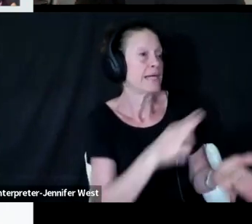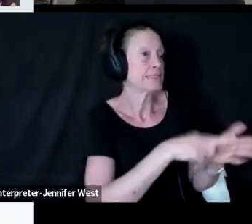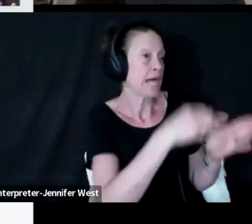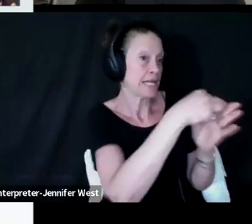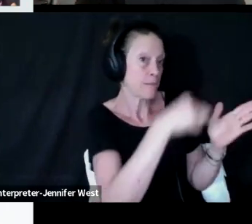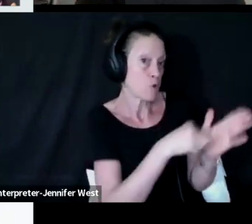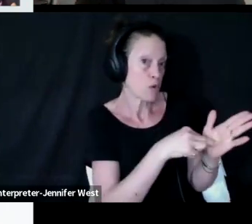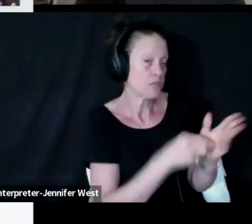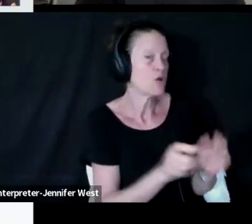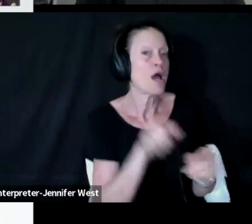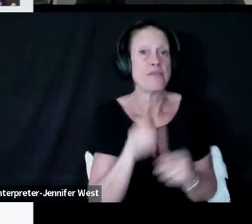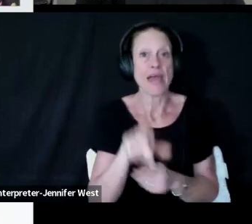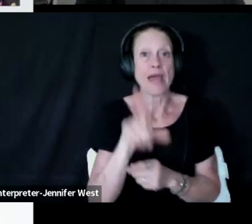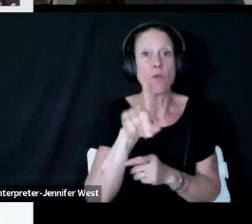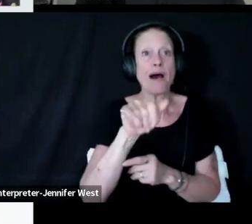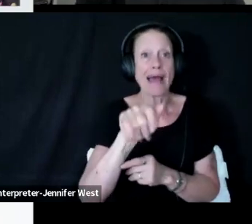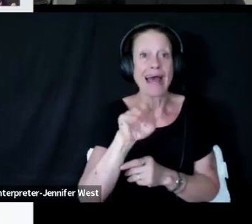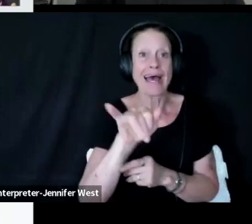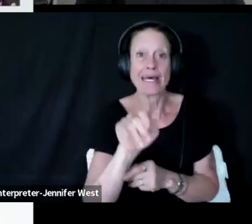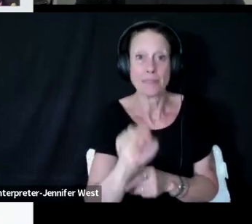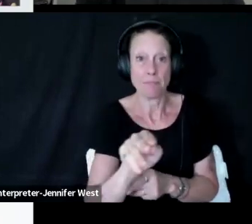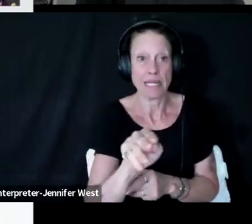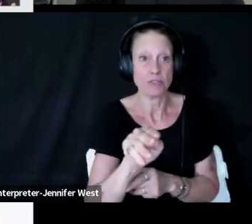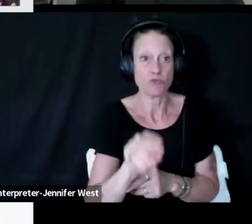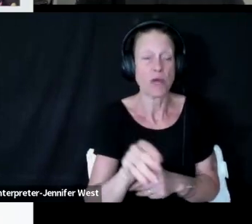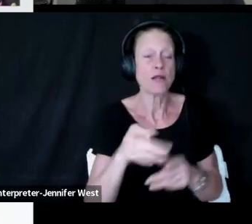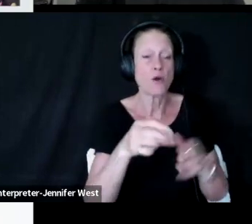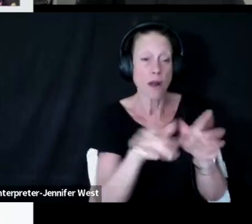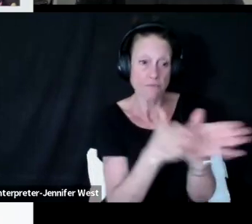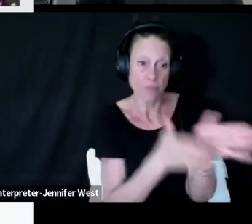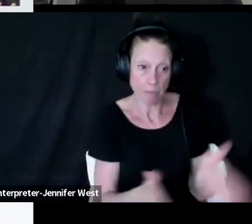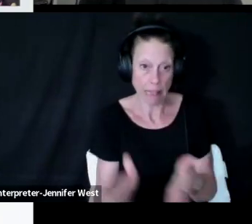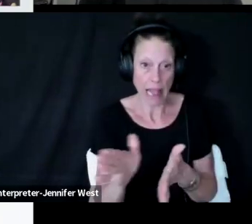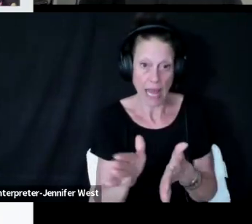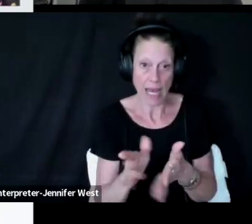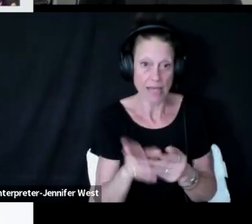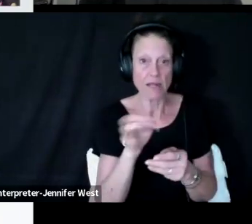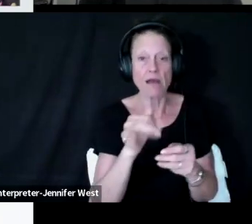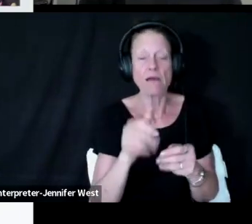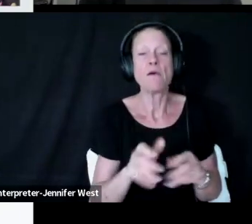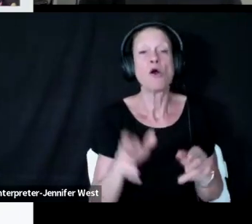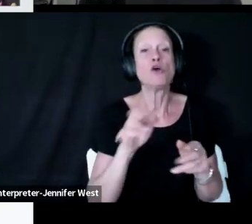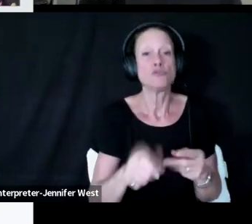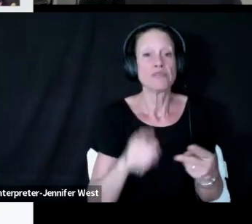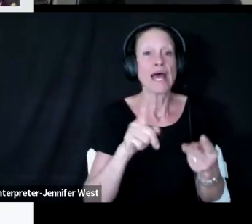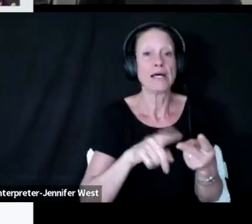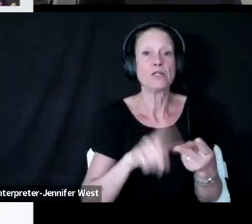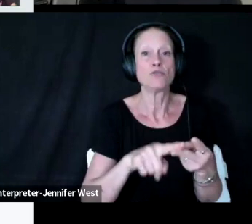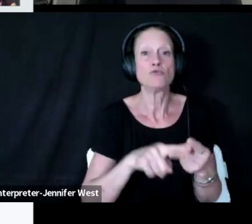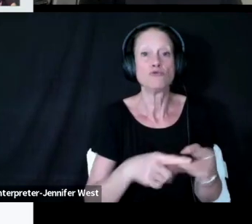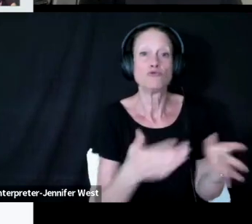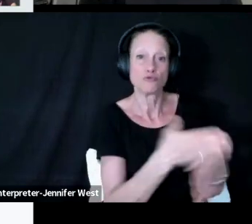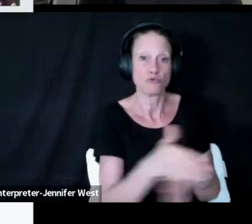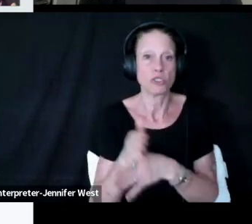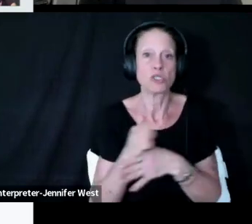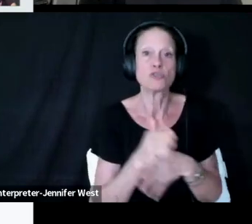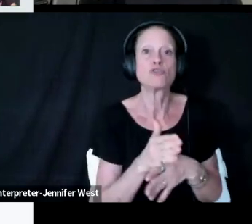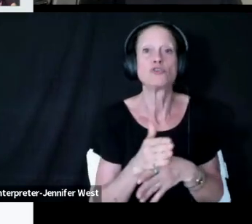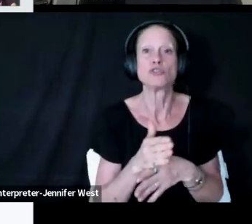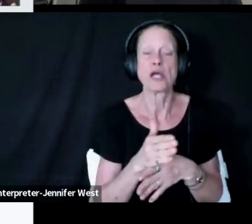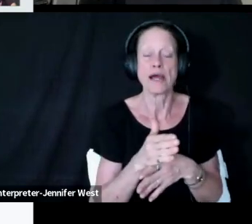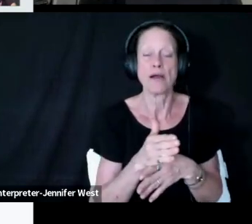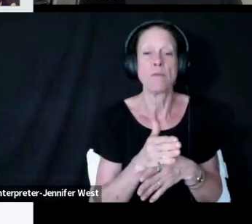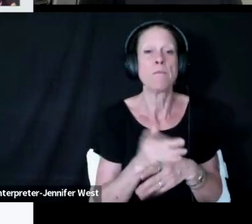can do when you're sharing the plan, and again, you can decide how you want to share it, you can make that other individual or that